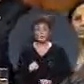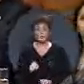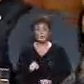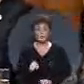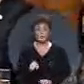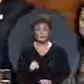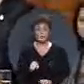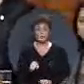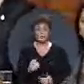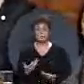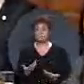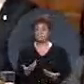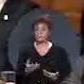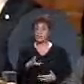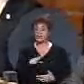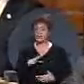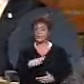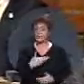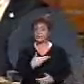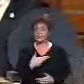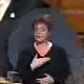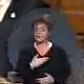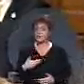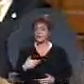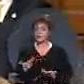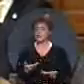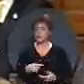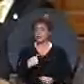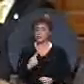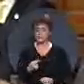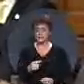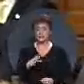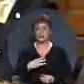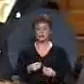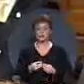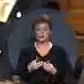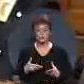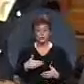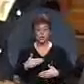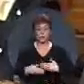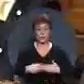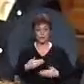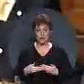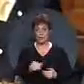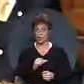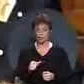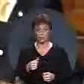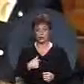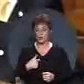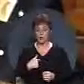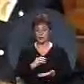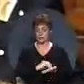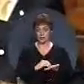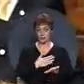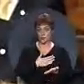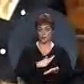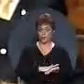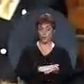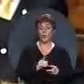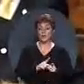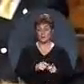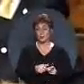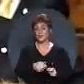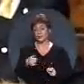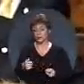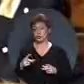mentioning, many, many representations, not only from my colleagues in this caucus, but also from members of the House. Last night we